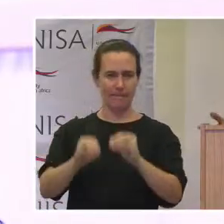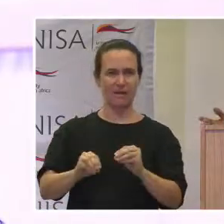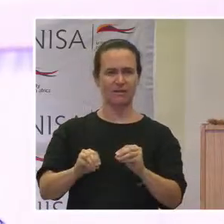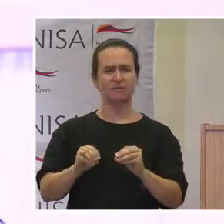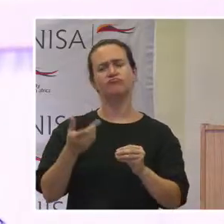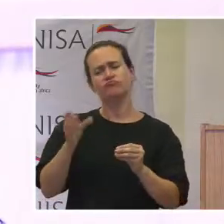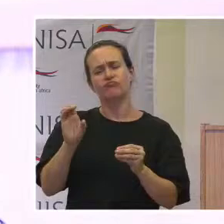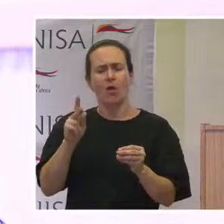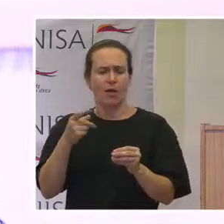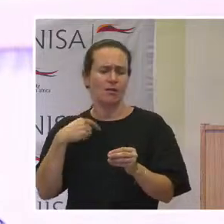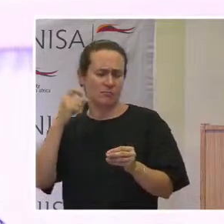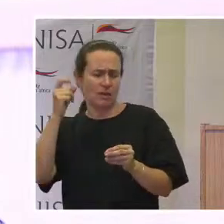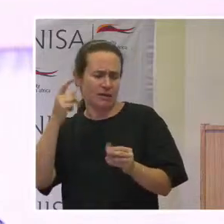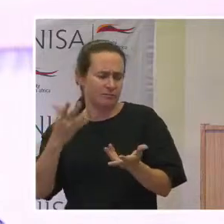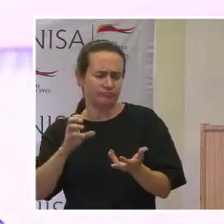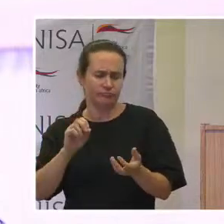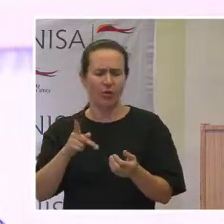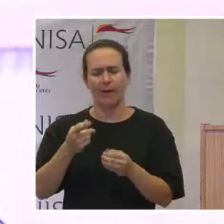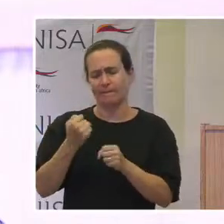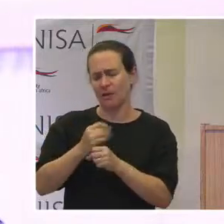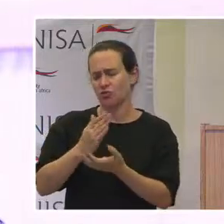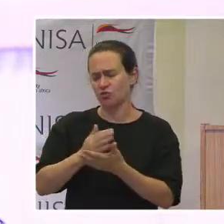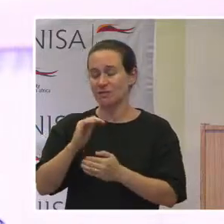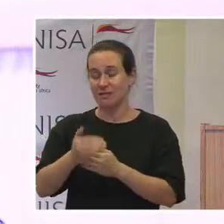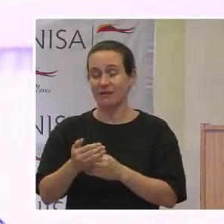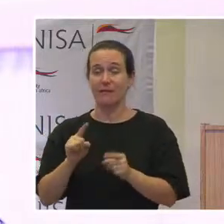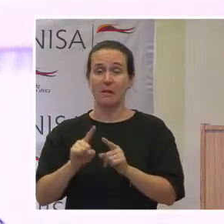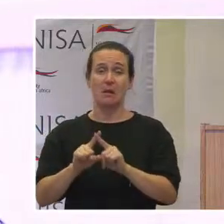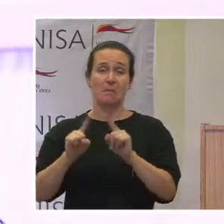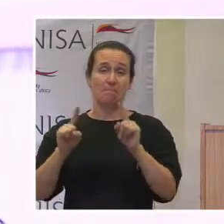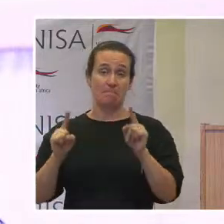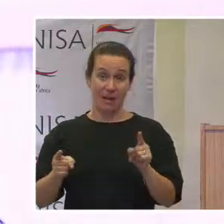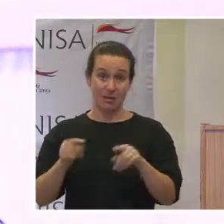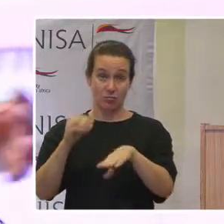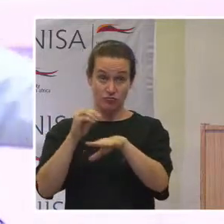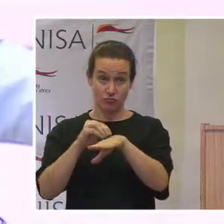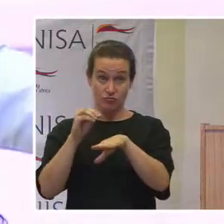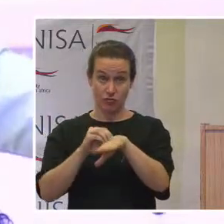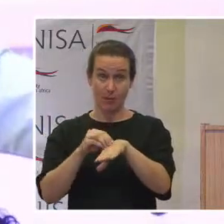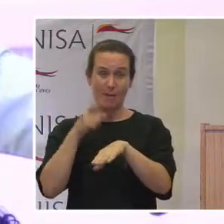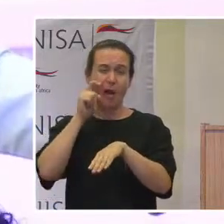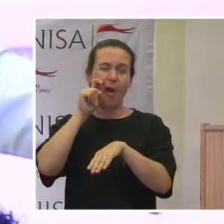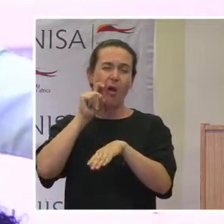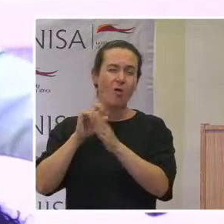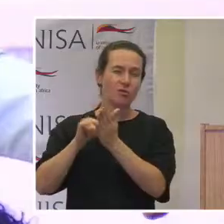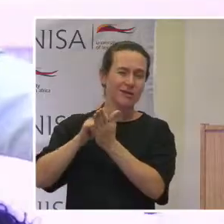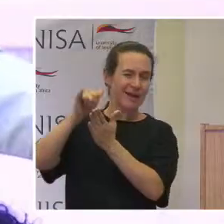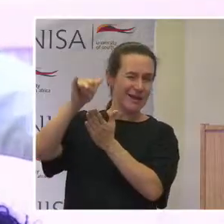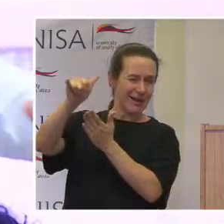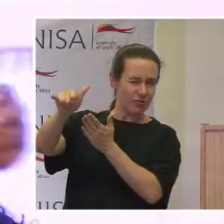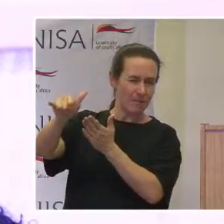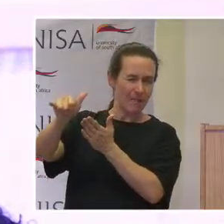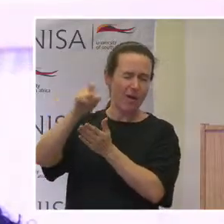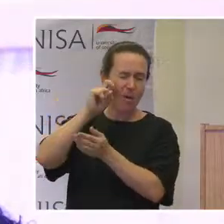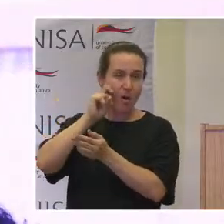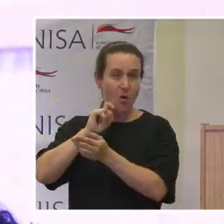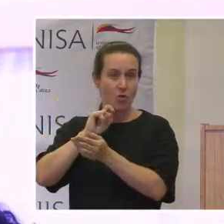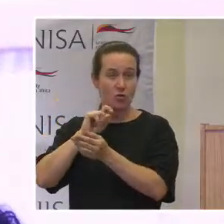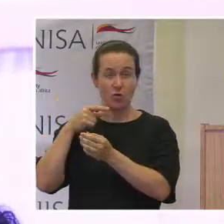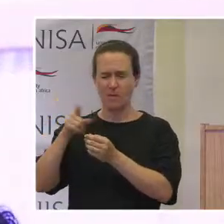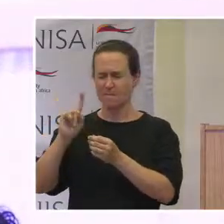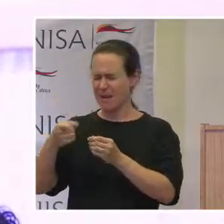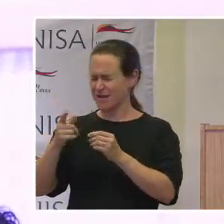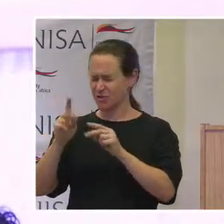nothing wrong with that. You know, it's safe, it's good. However, the problem with some of the older aeroplanes is that to do an